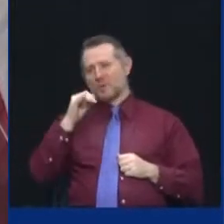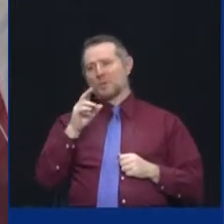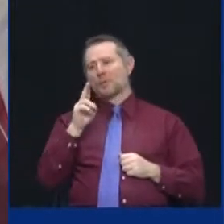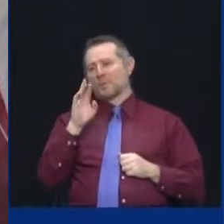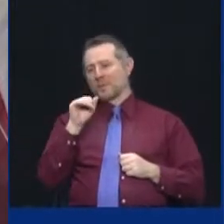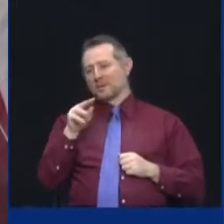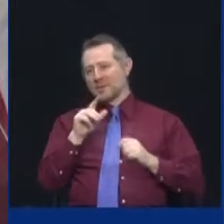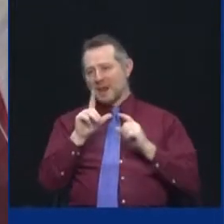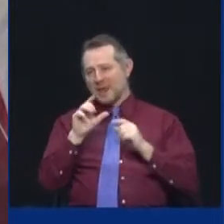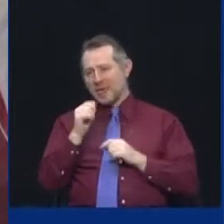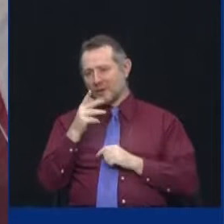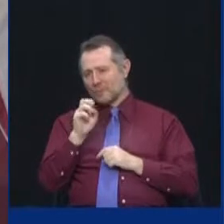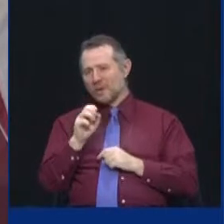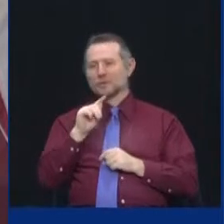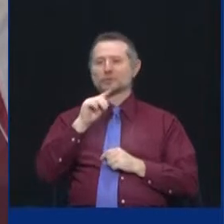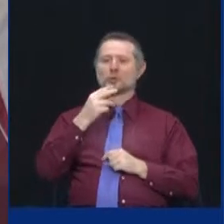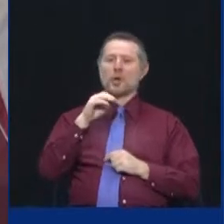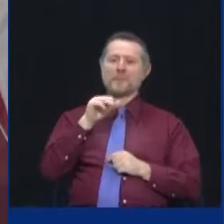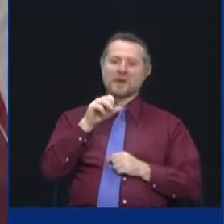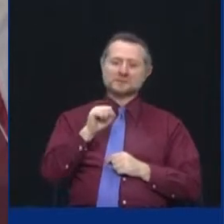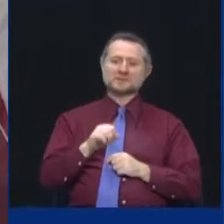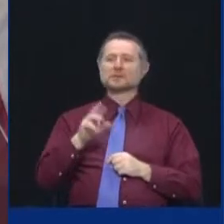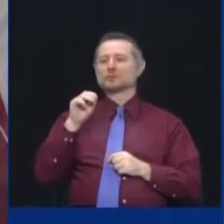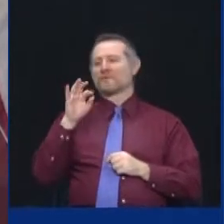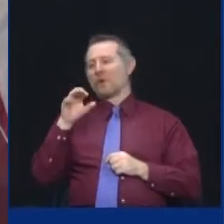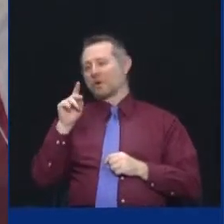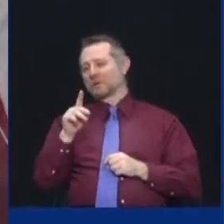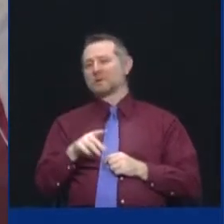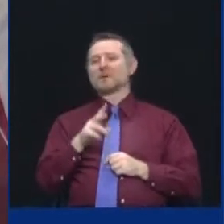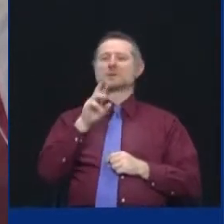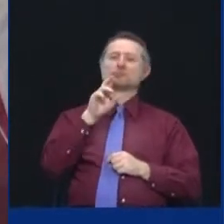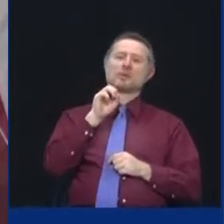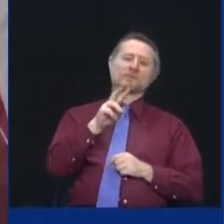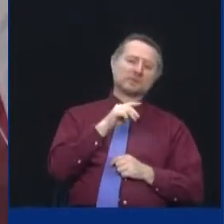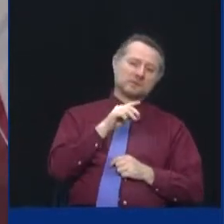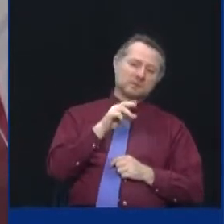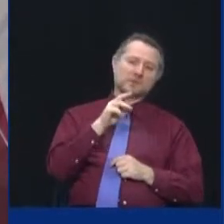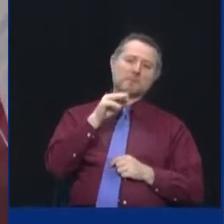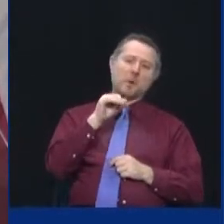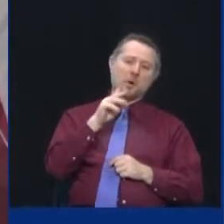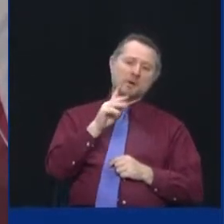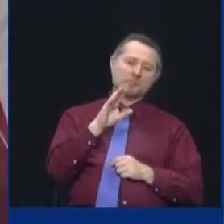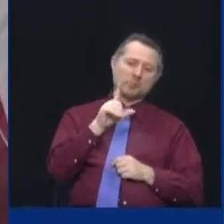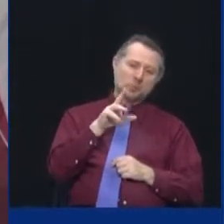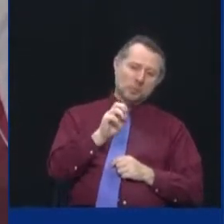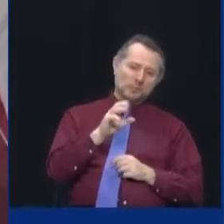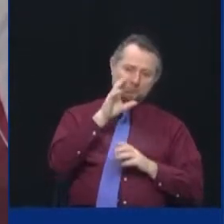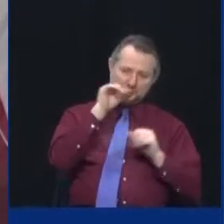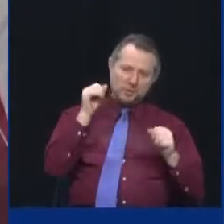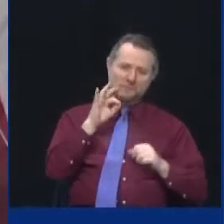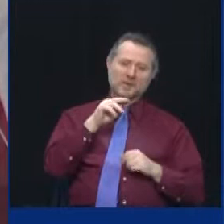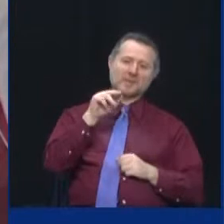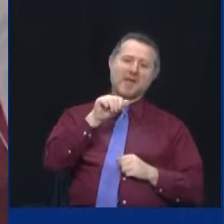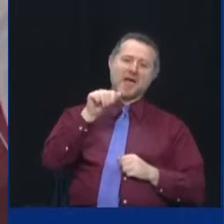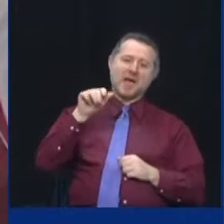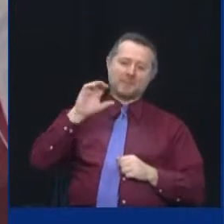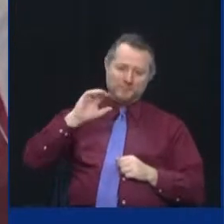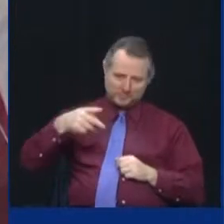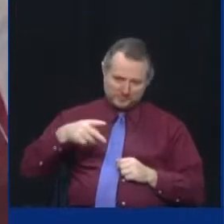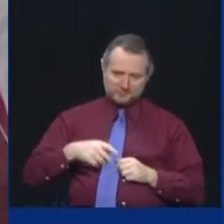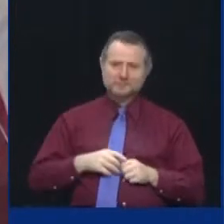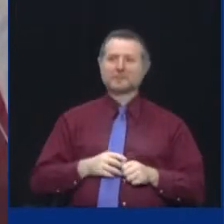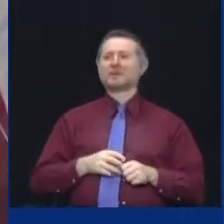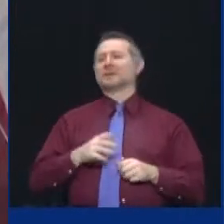of the NAACP, Reverend Mark Blue, for making that such a successful effort. Now, Governor, you're back